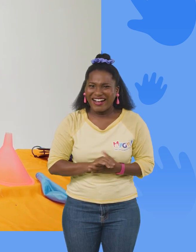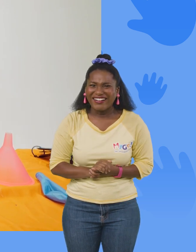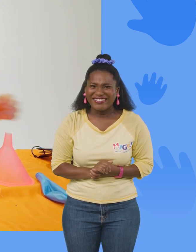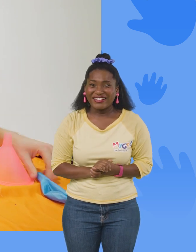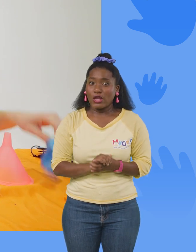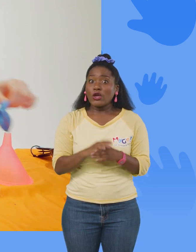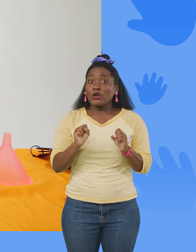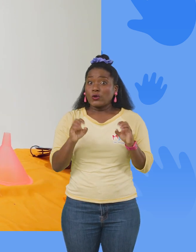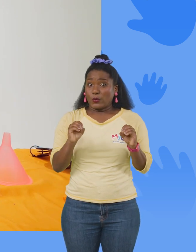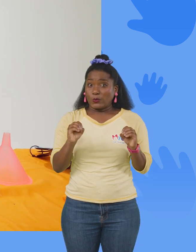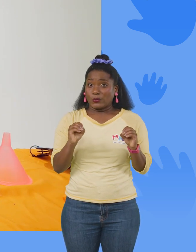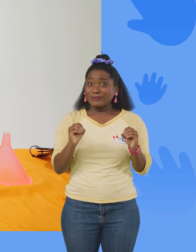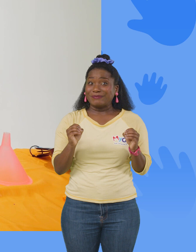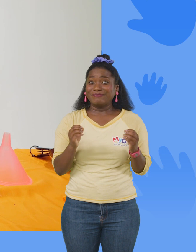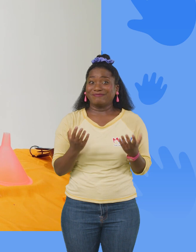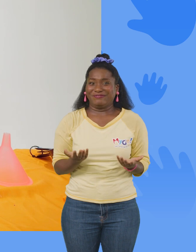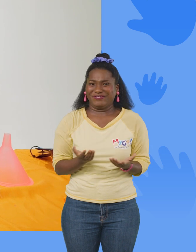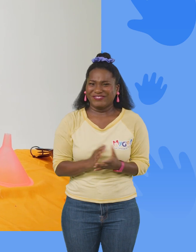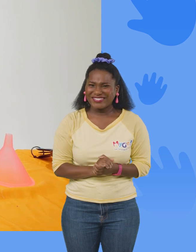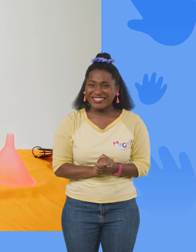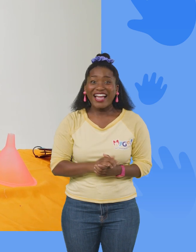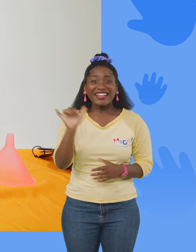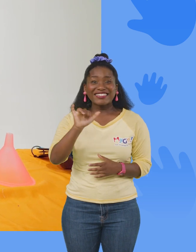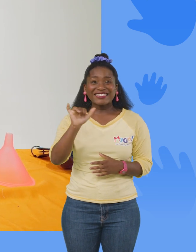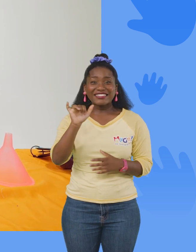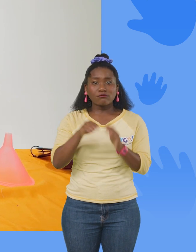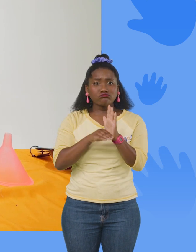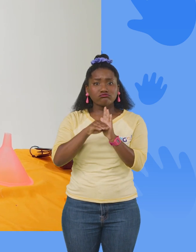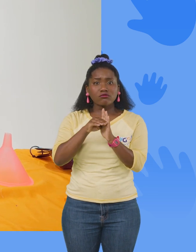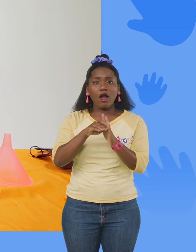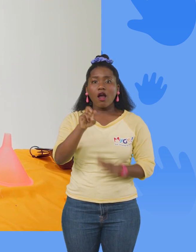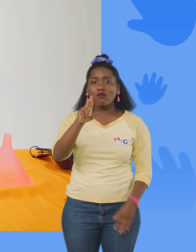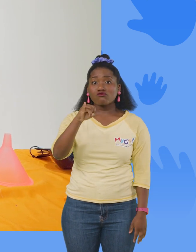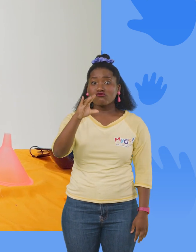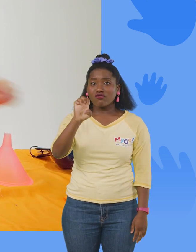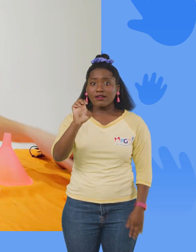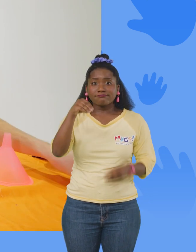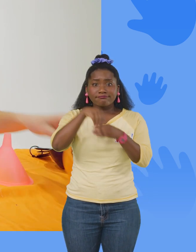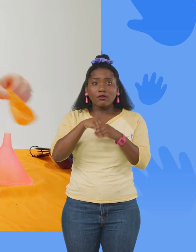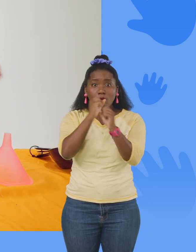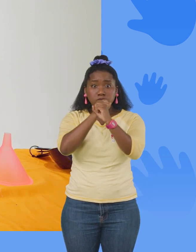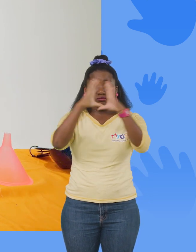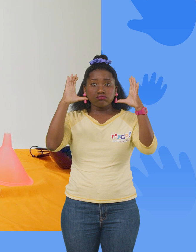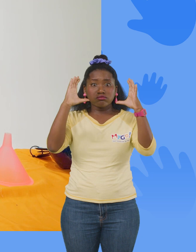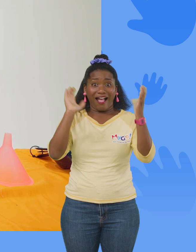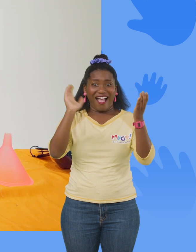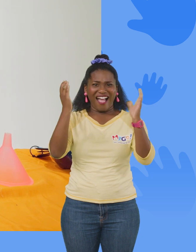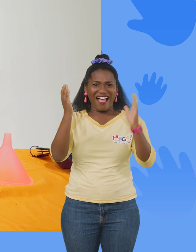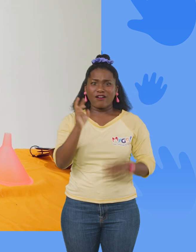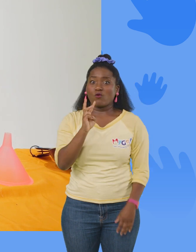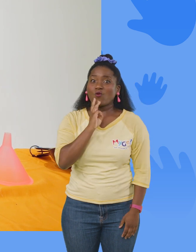So let's put the same amount of rice in a balloon compared to the